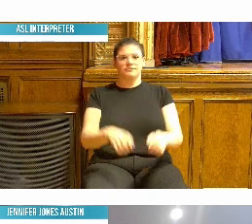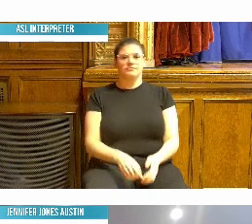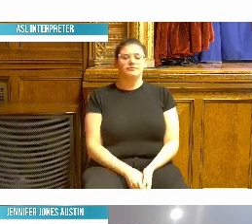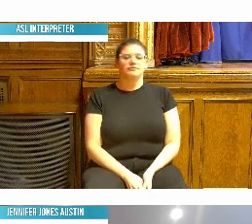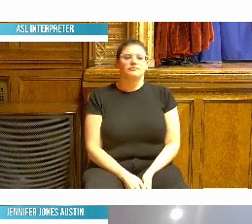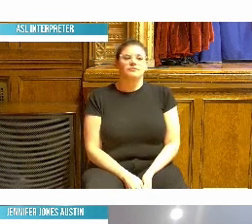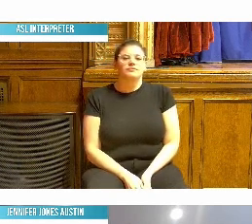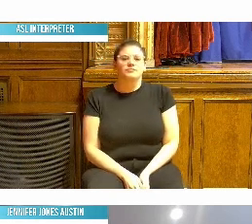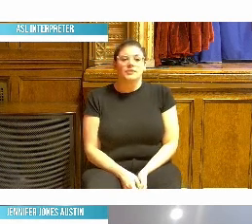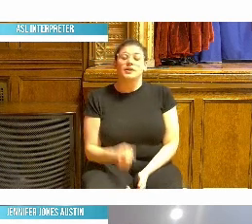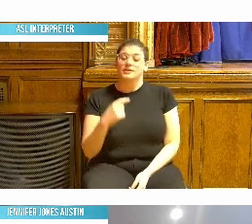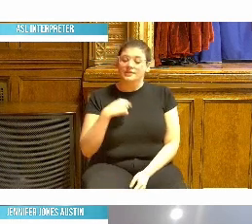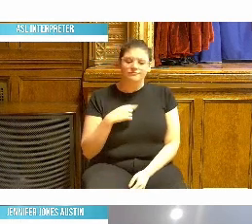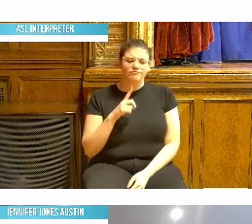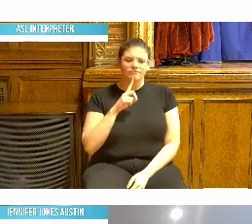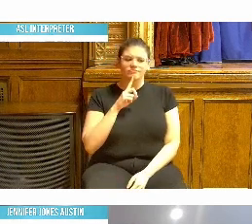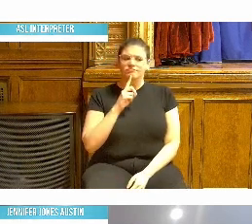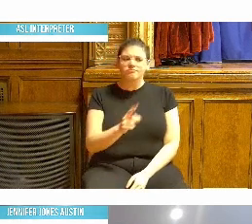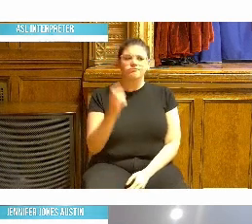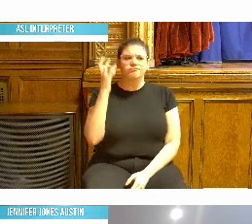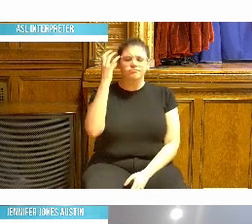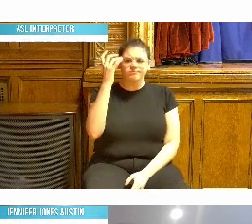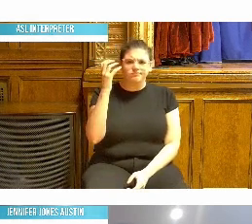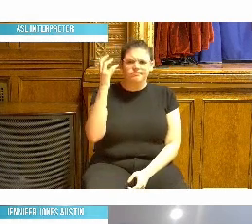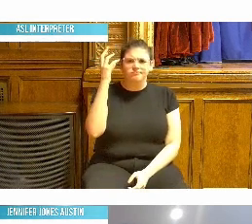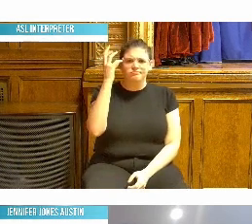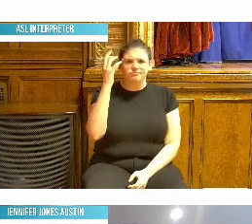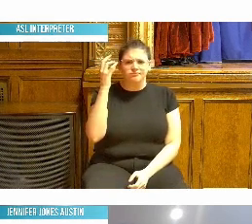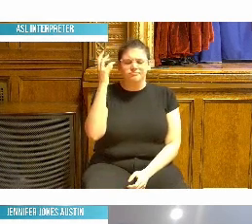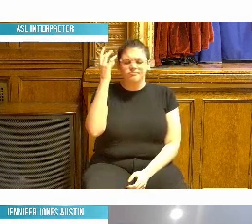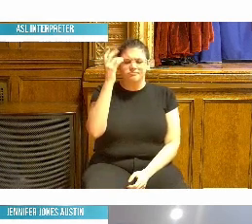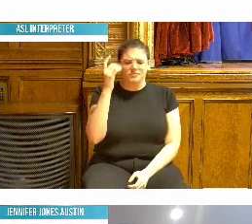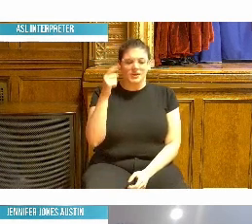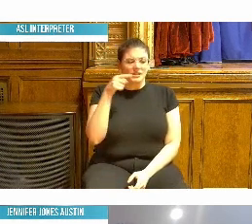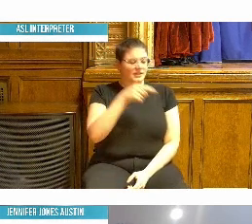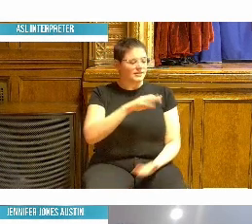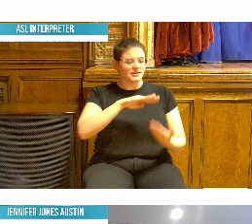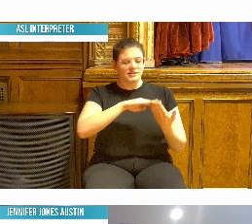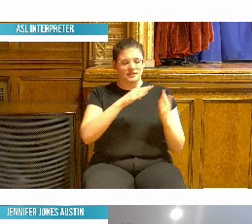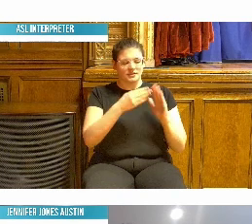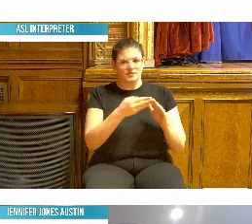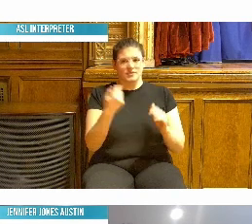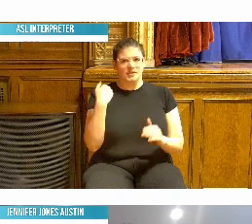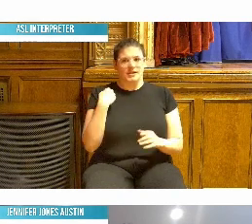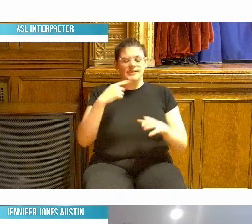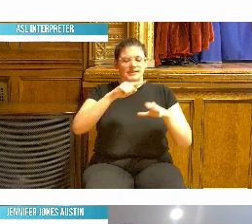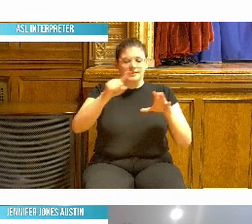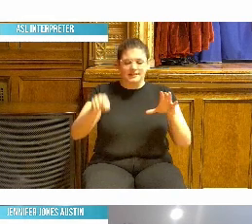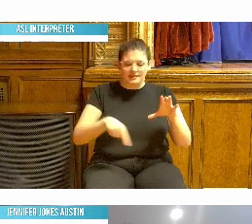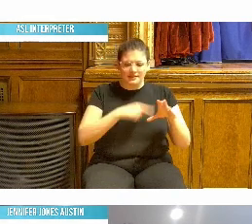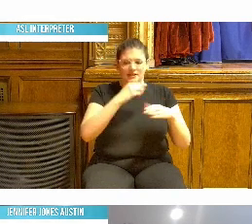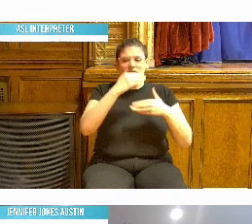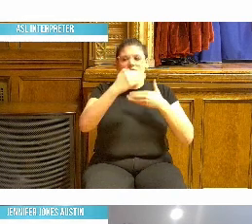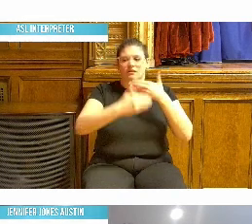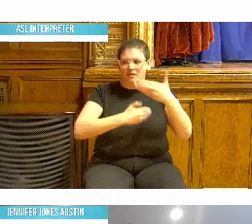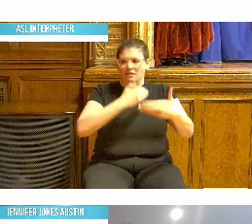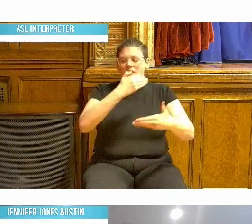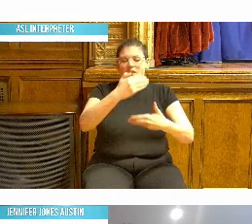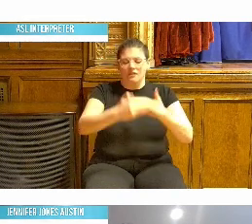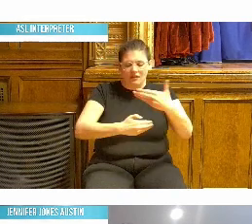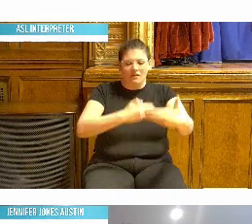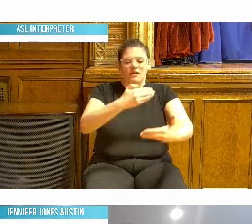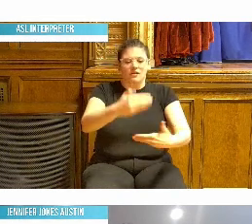And I really thought about that because our community just replays a vicious cycle in education that